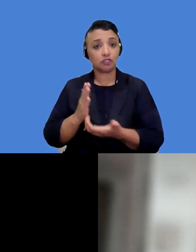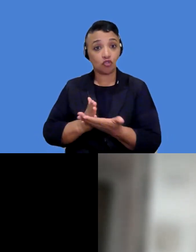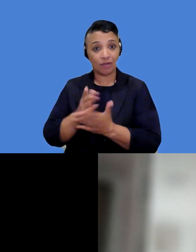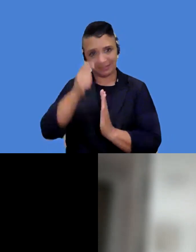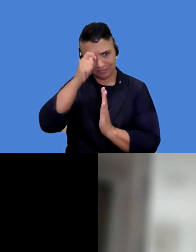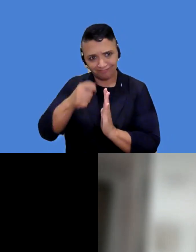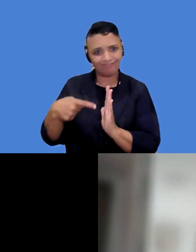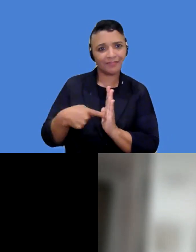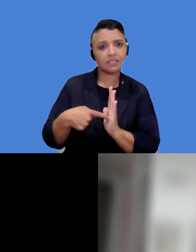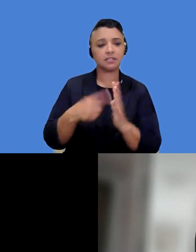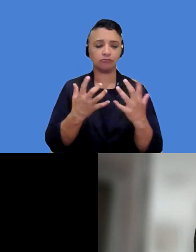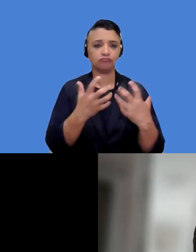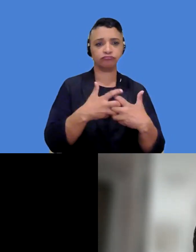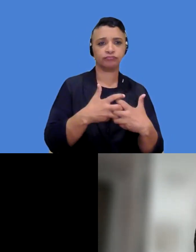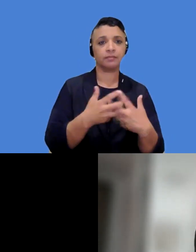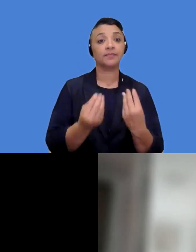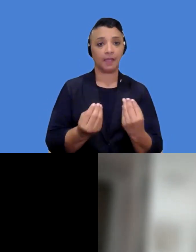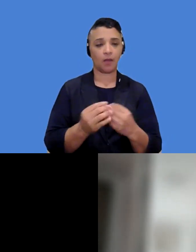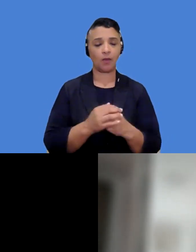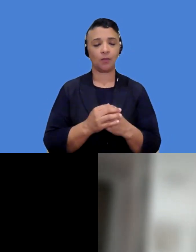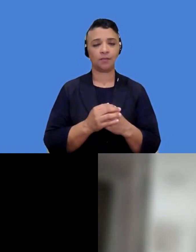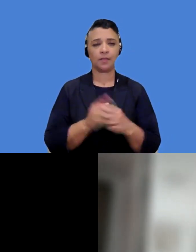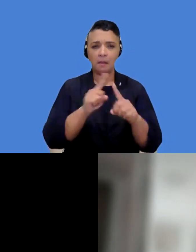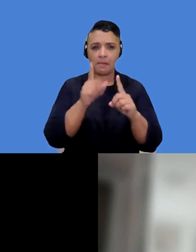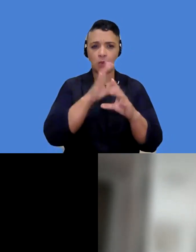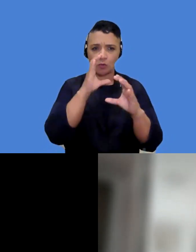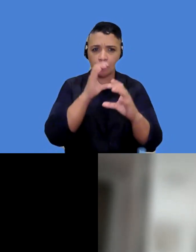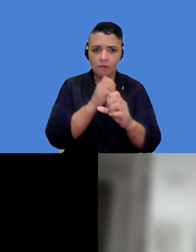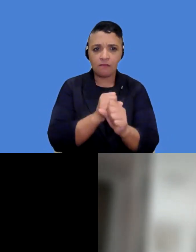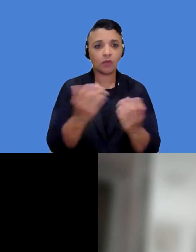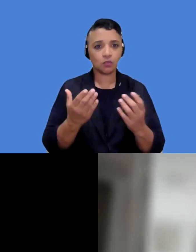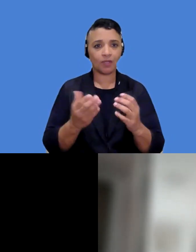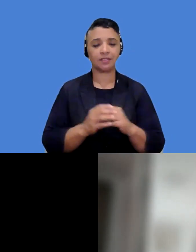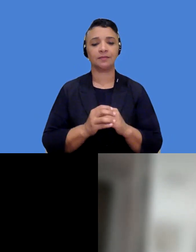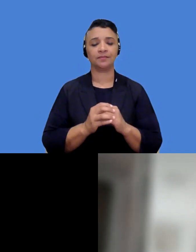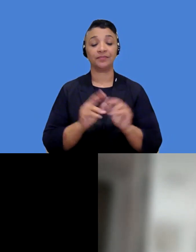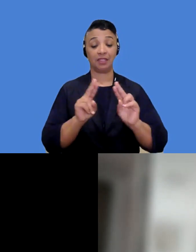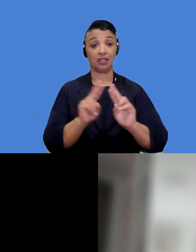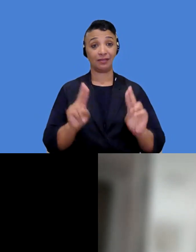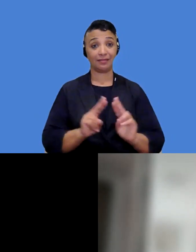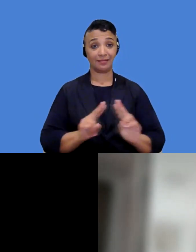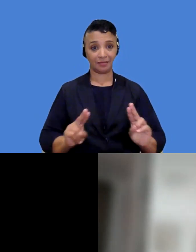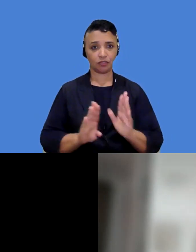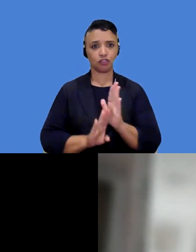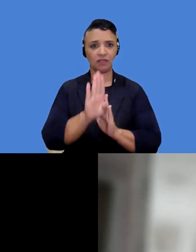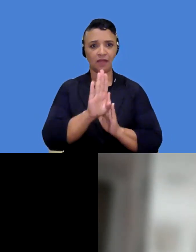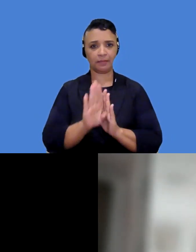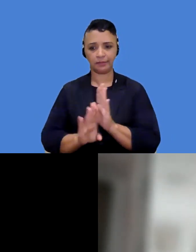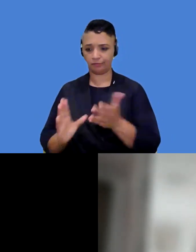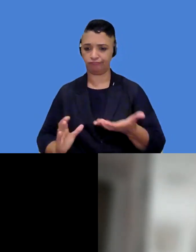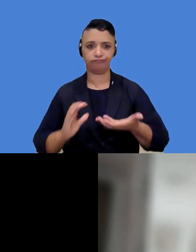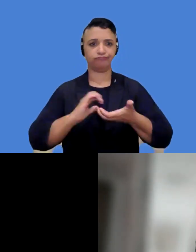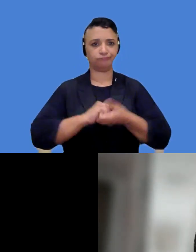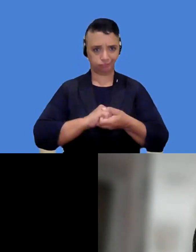particular focus on the area of international development cooperation. Some of the